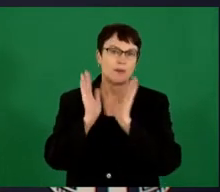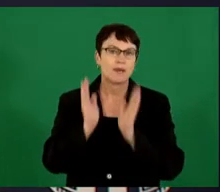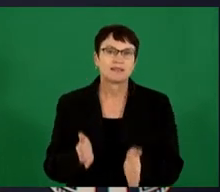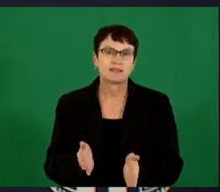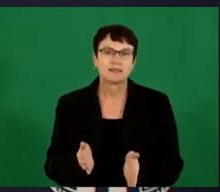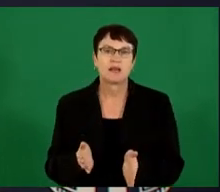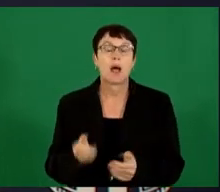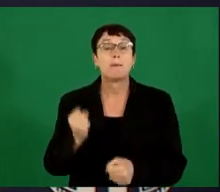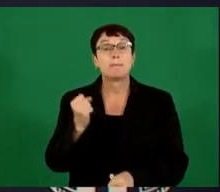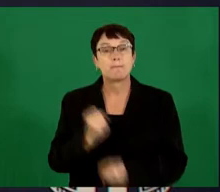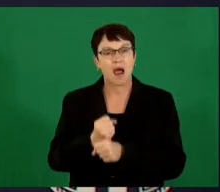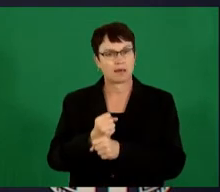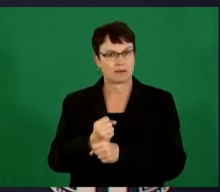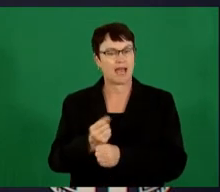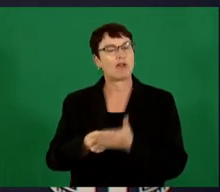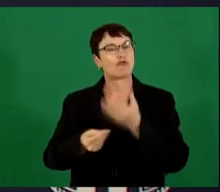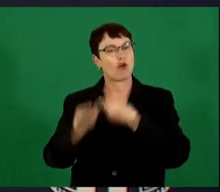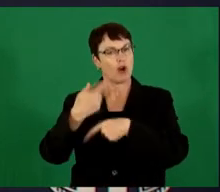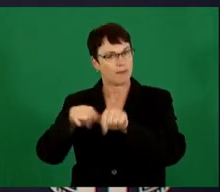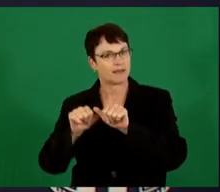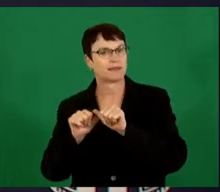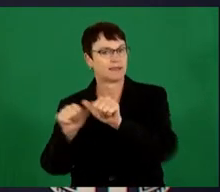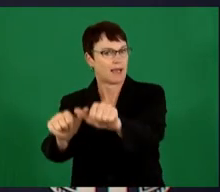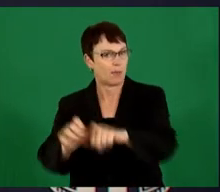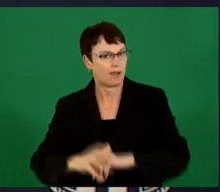growth. Now,